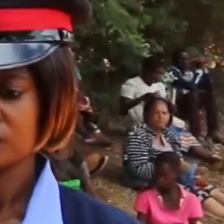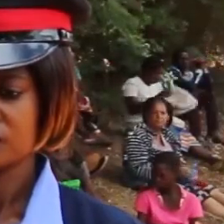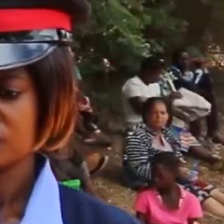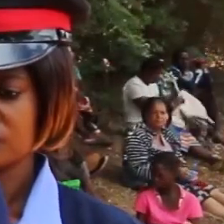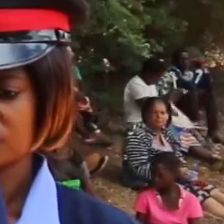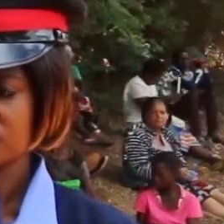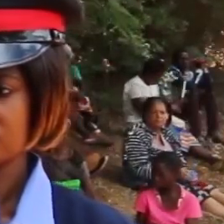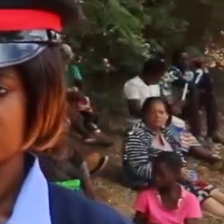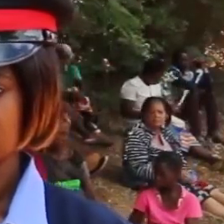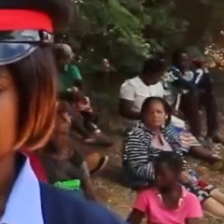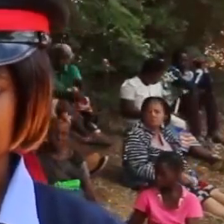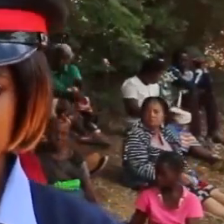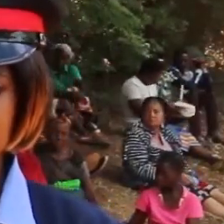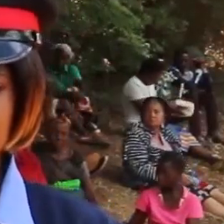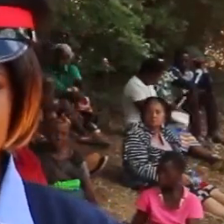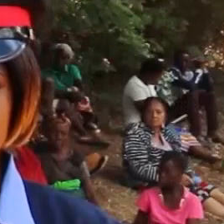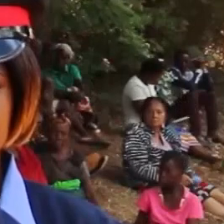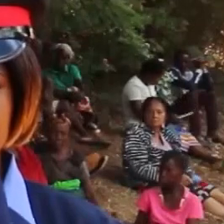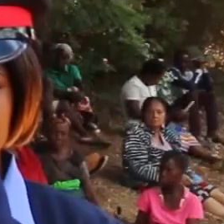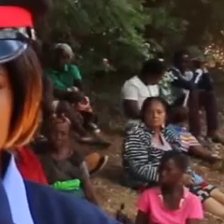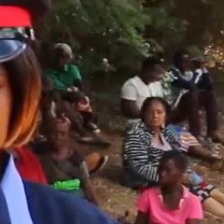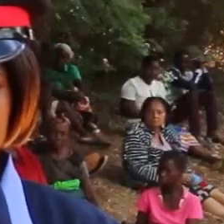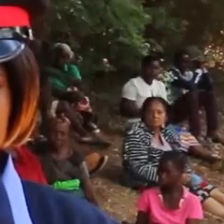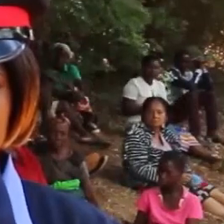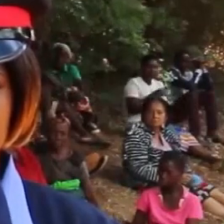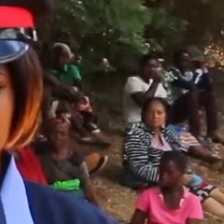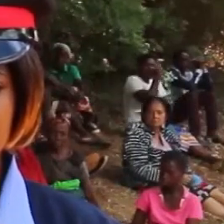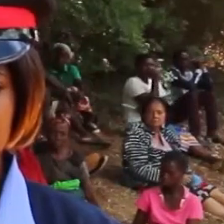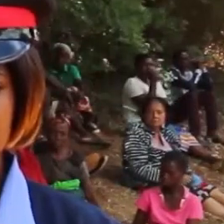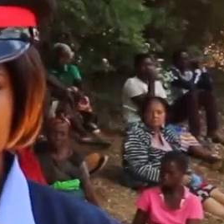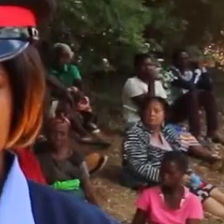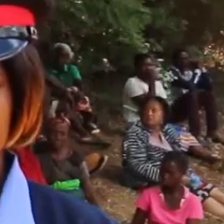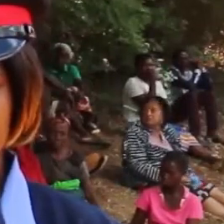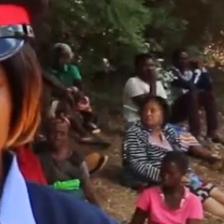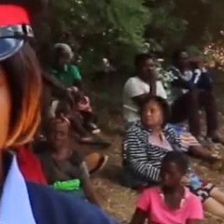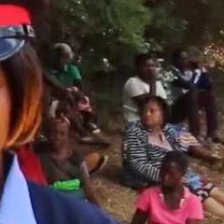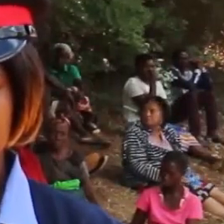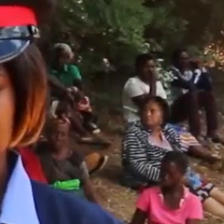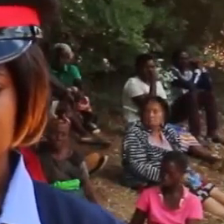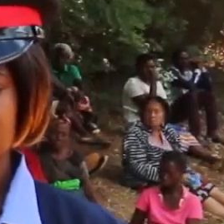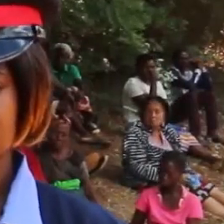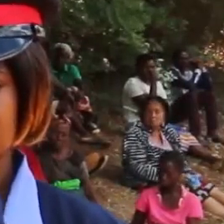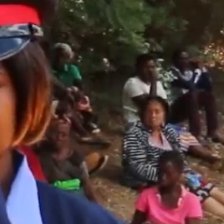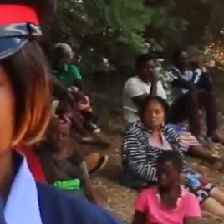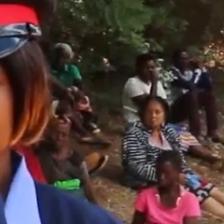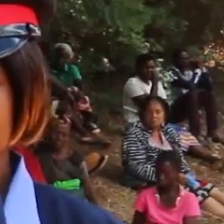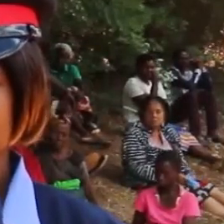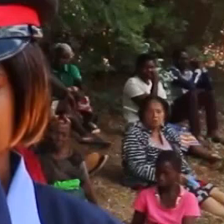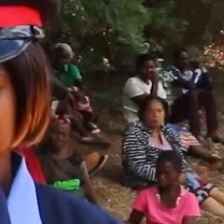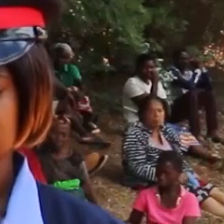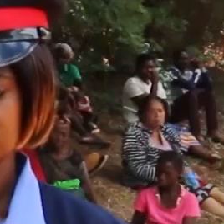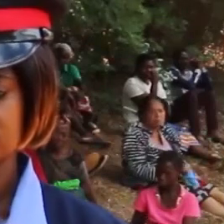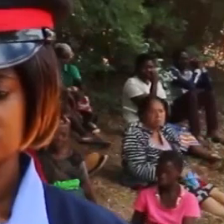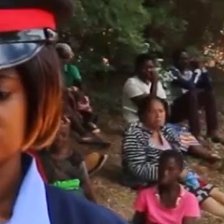is hunger and people don't have money, but it's better they use that so that they will not feel